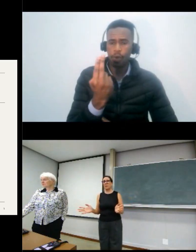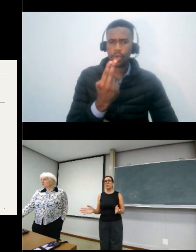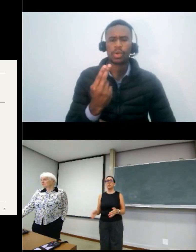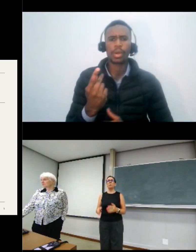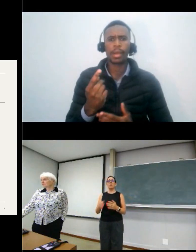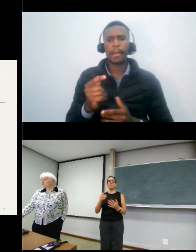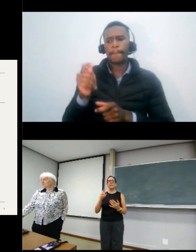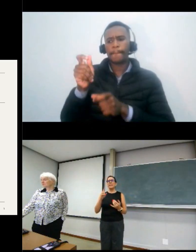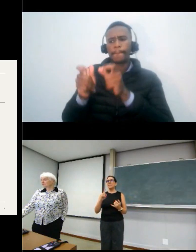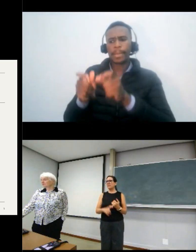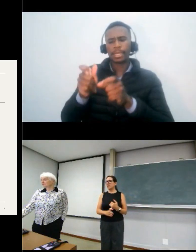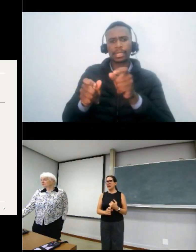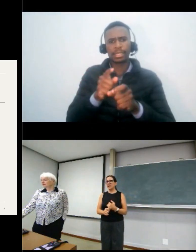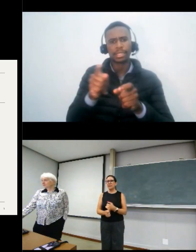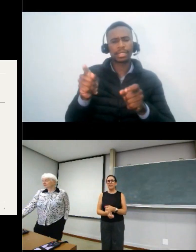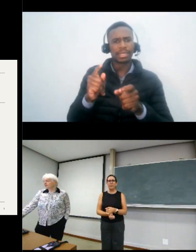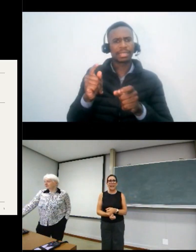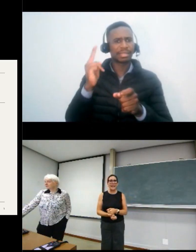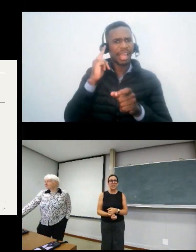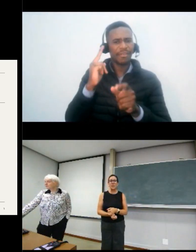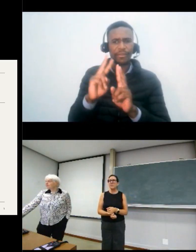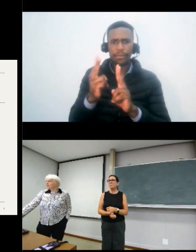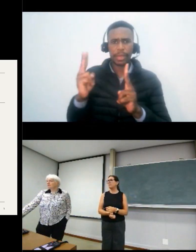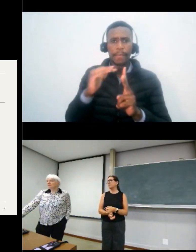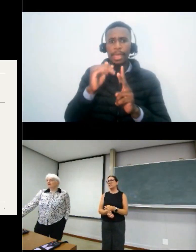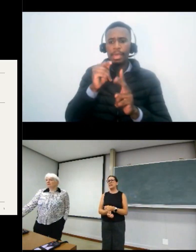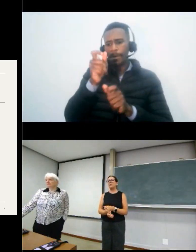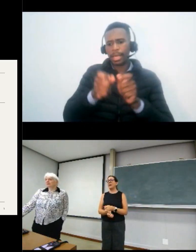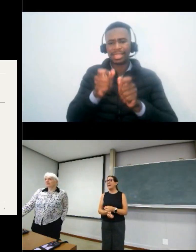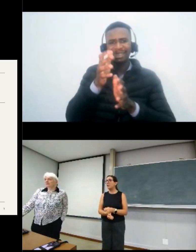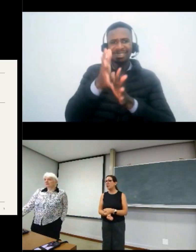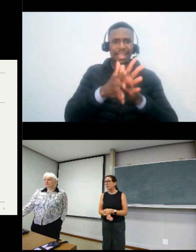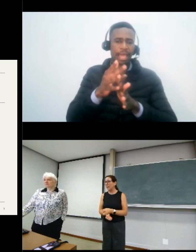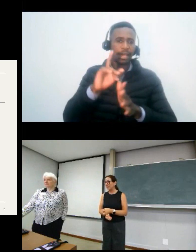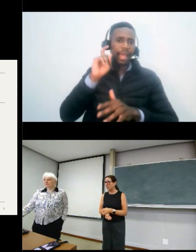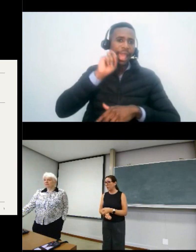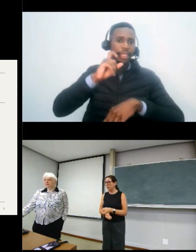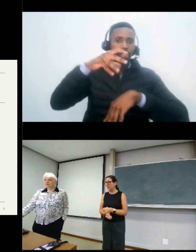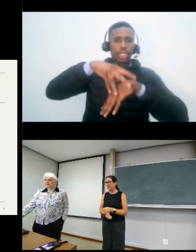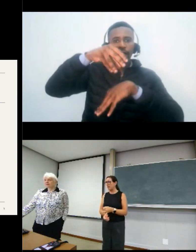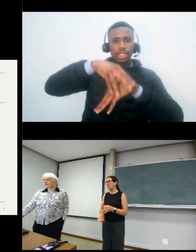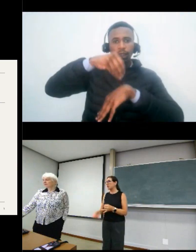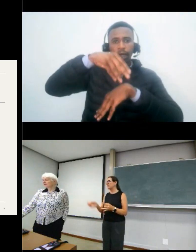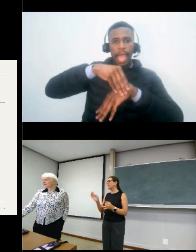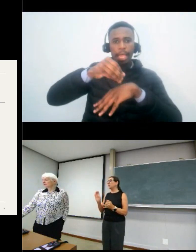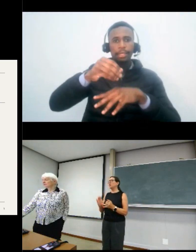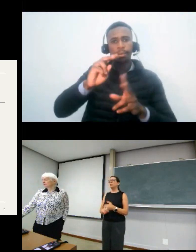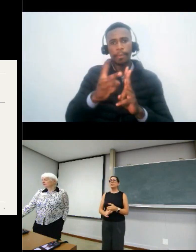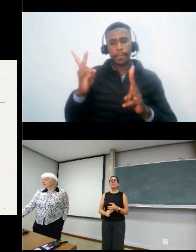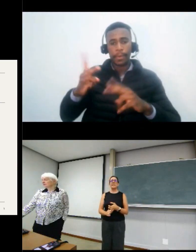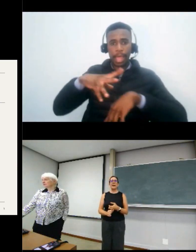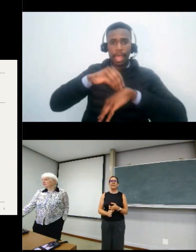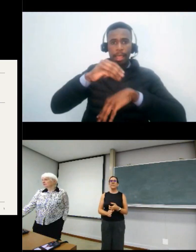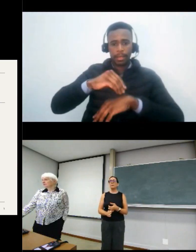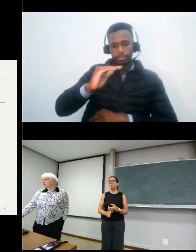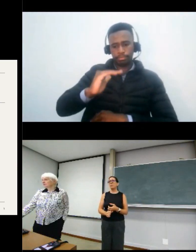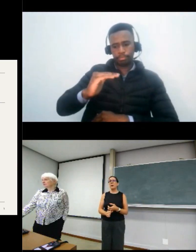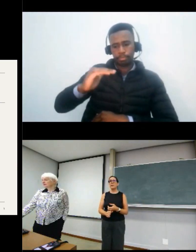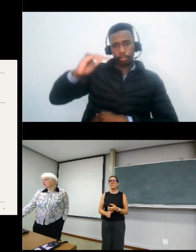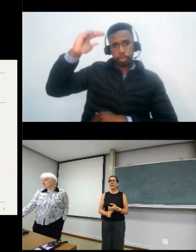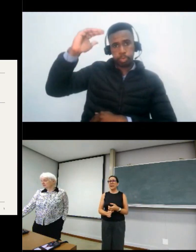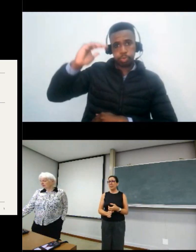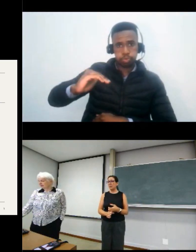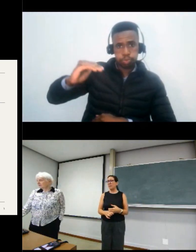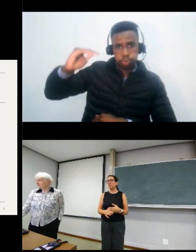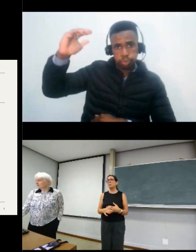users of the language. So you want signers of different ages to see if age plays a role in variation. You want signers from